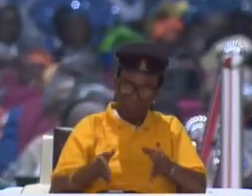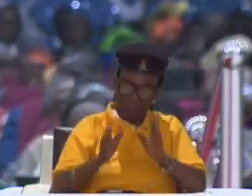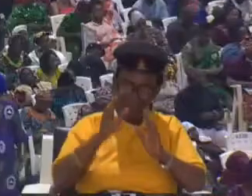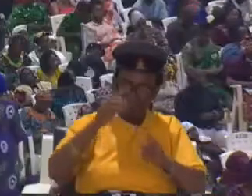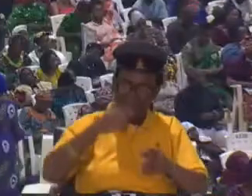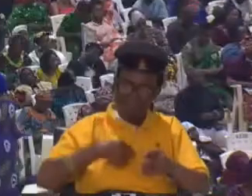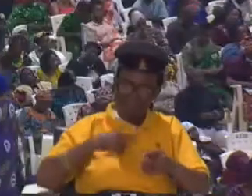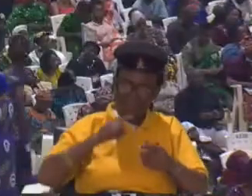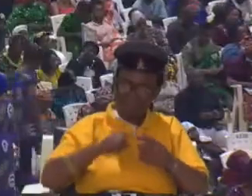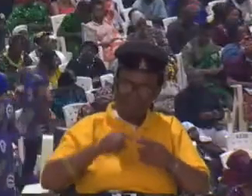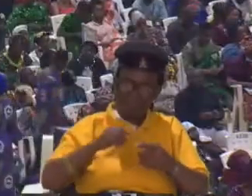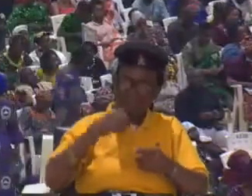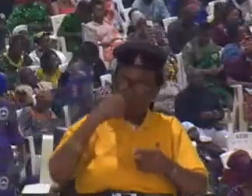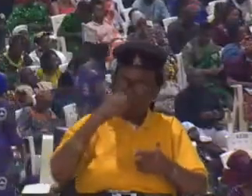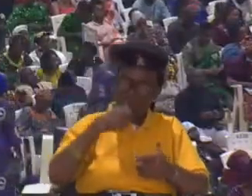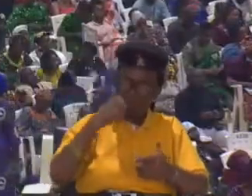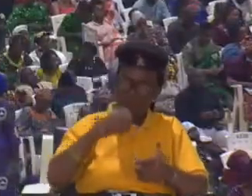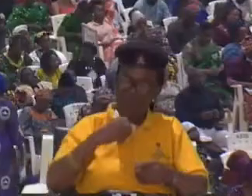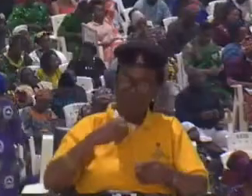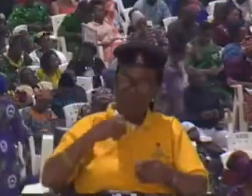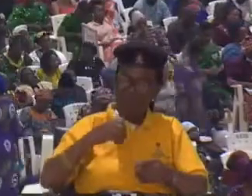Hallelujah.